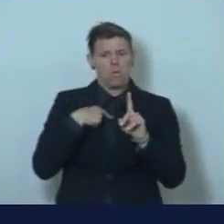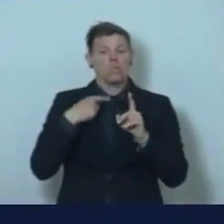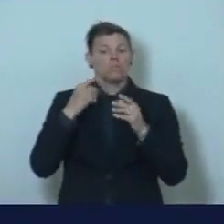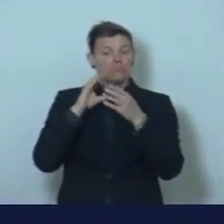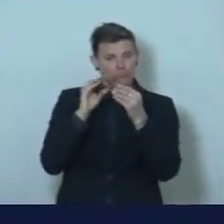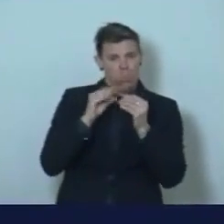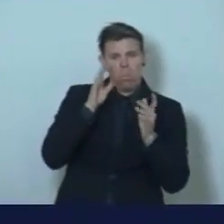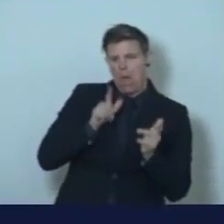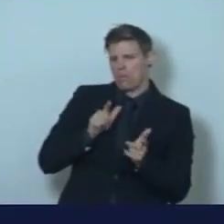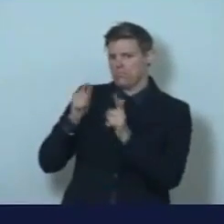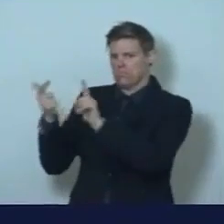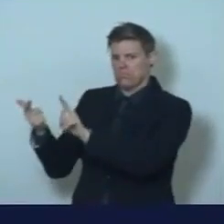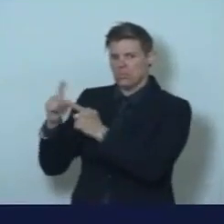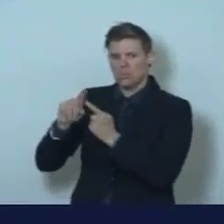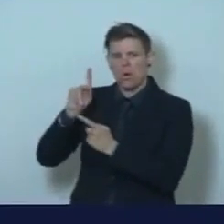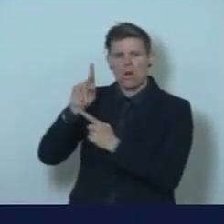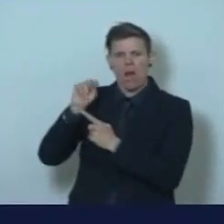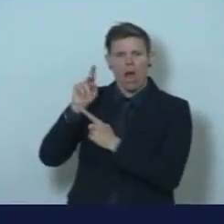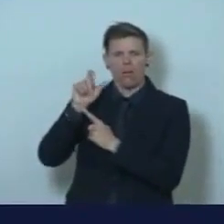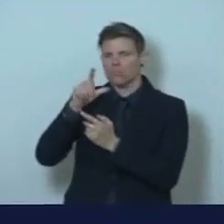it. We are now at